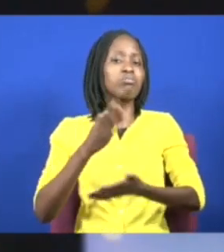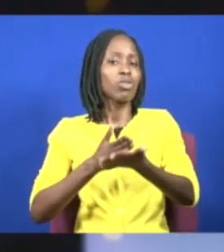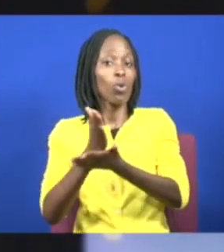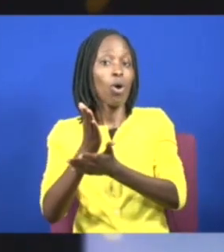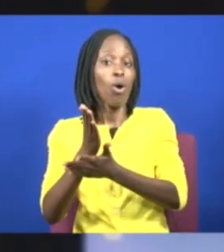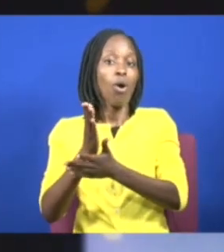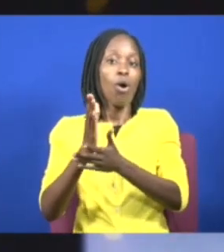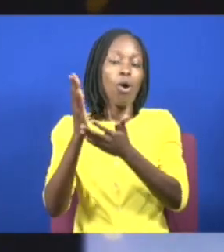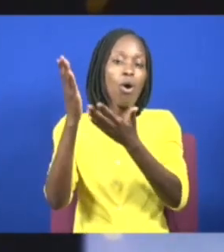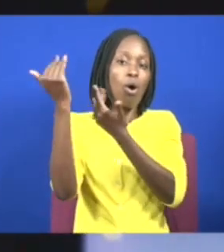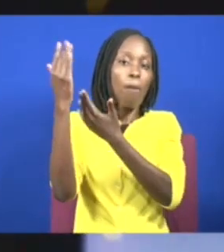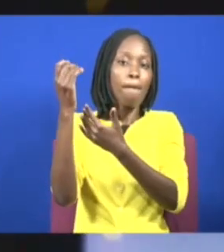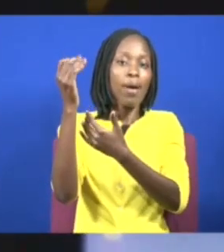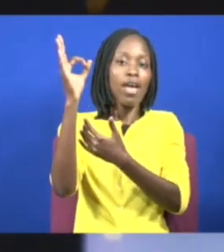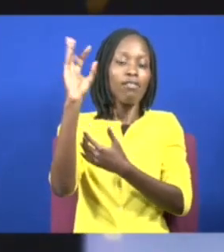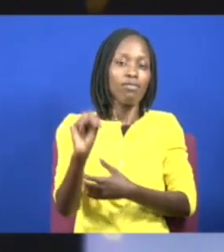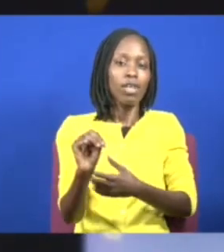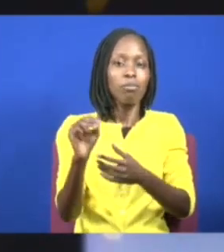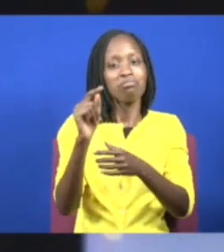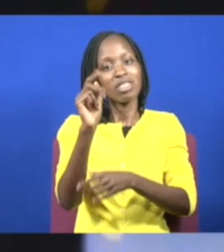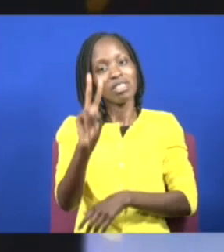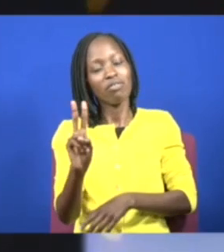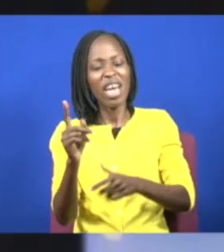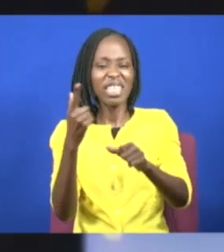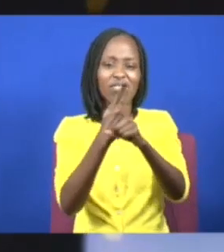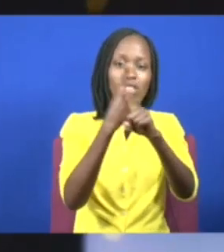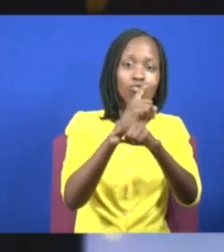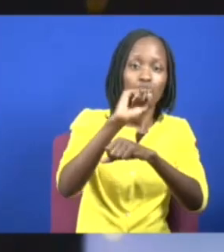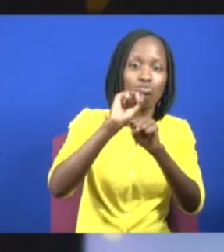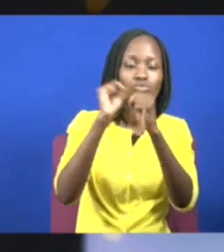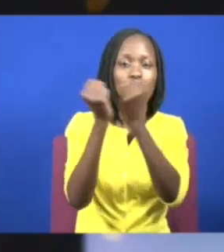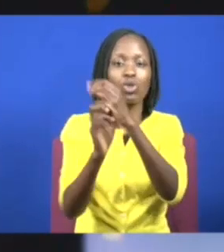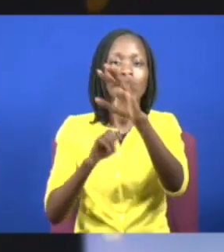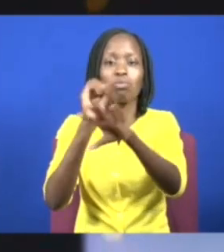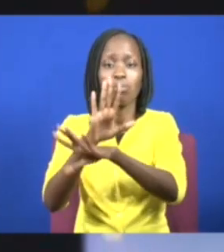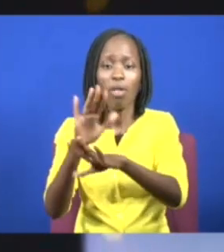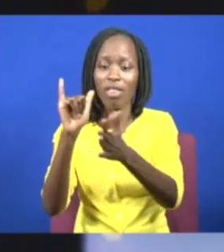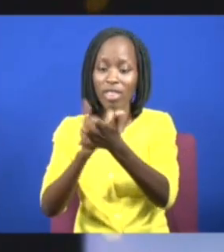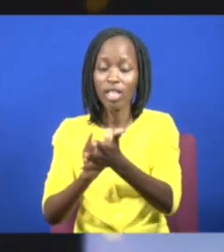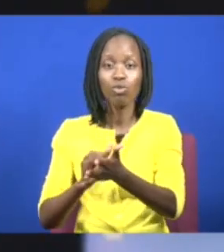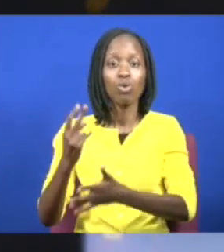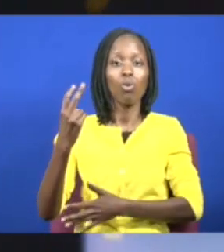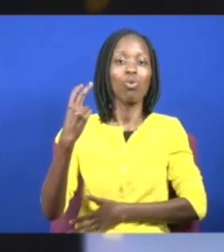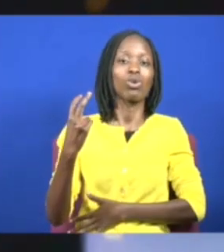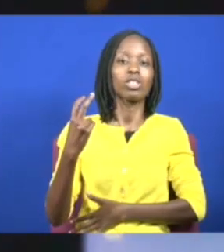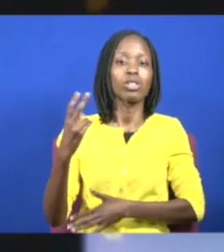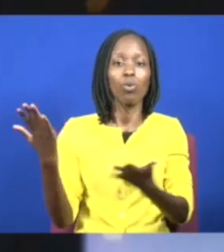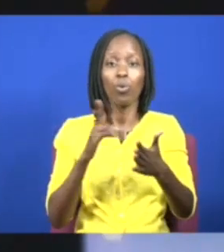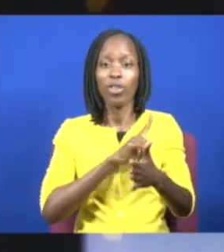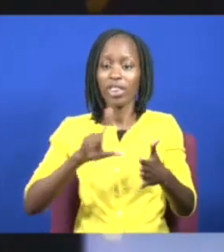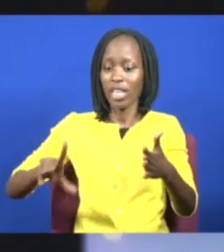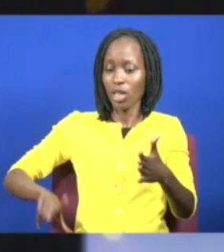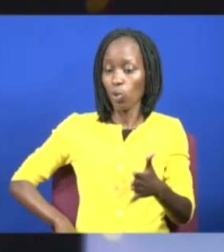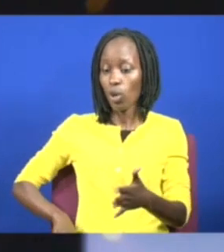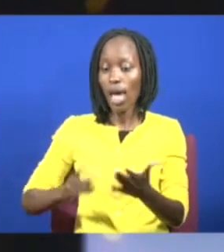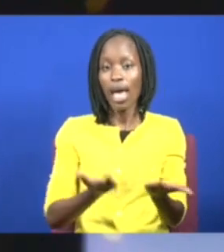through Hope FM, Hope TV, and various social media that you are watching us from the comfort of where you are, where the Lord has